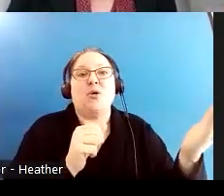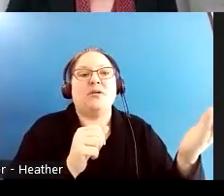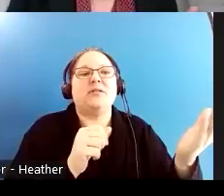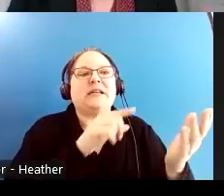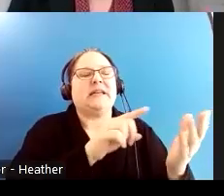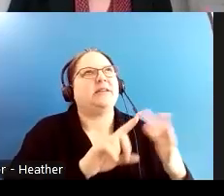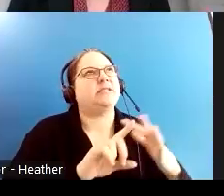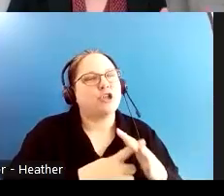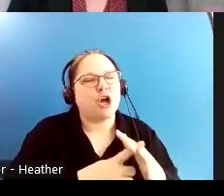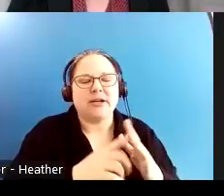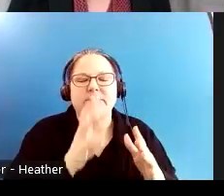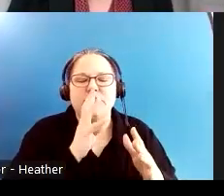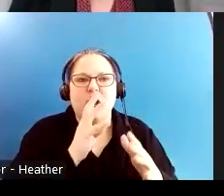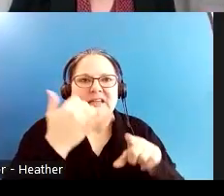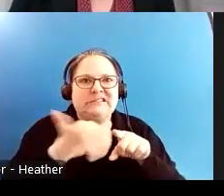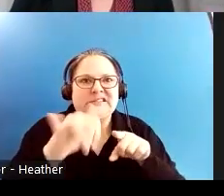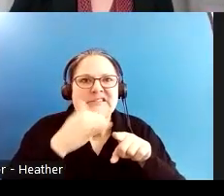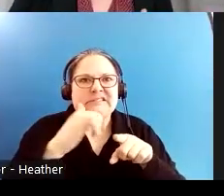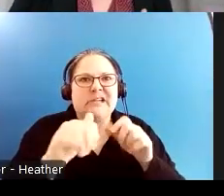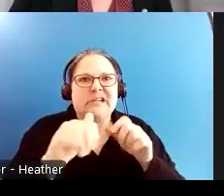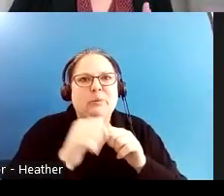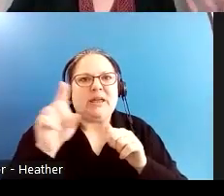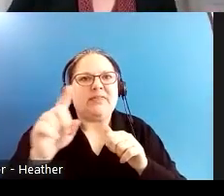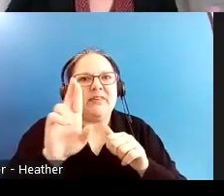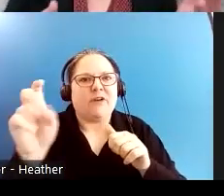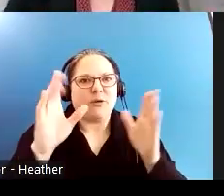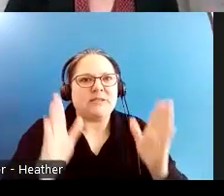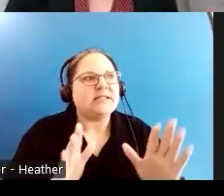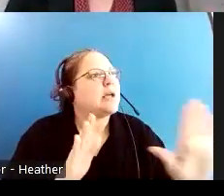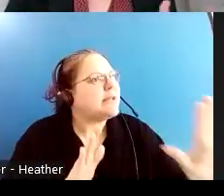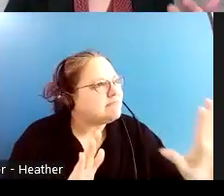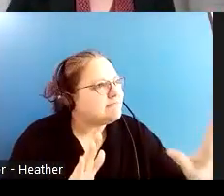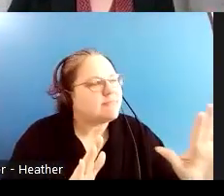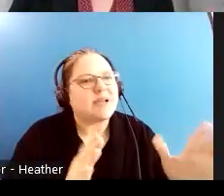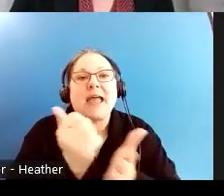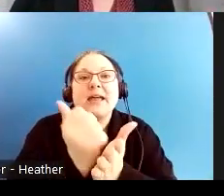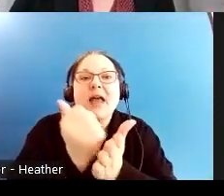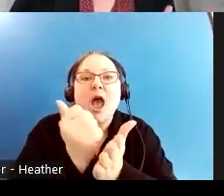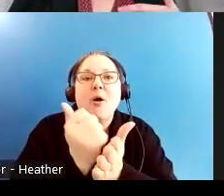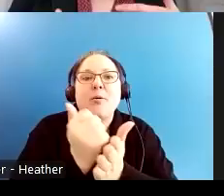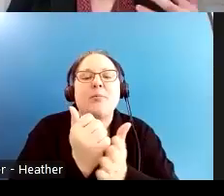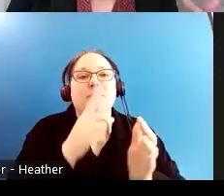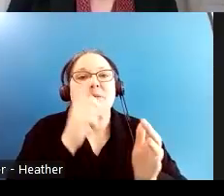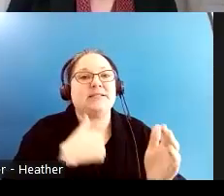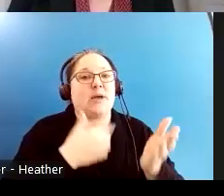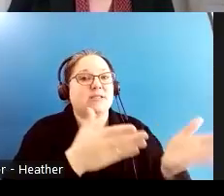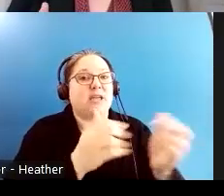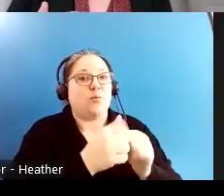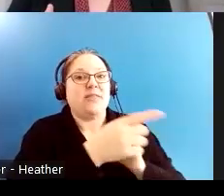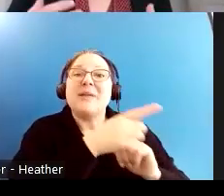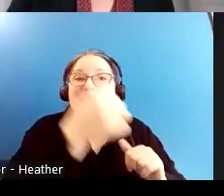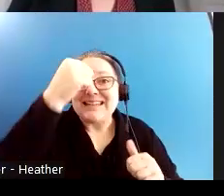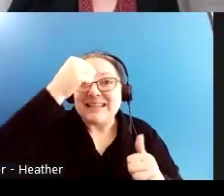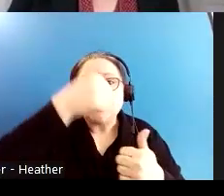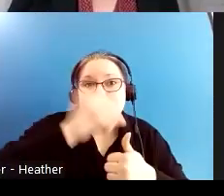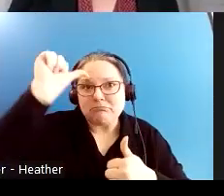altercation with the pharmacist who didn't have his Medicare number. And we were able to get that straightened out because we were there with him. And then he forever remembered that